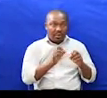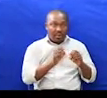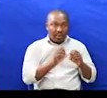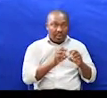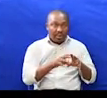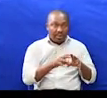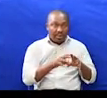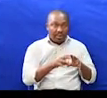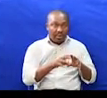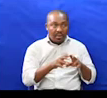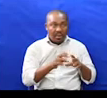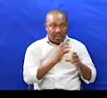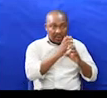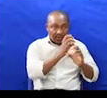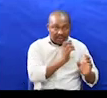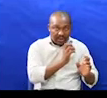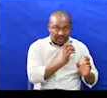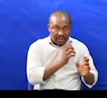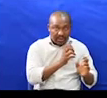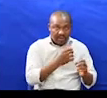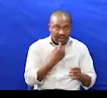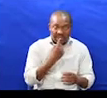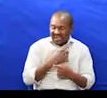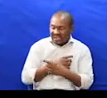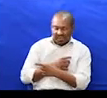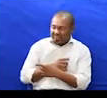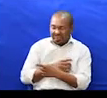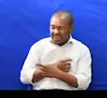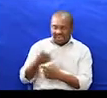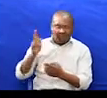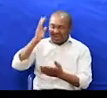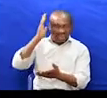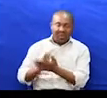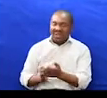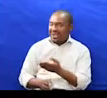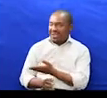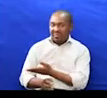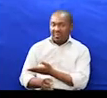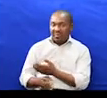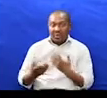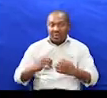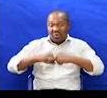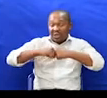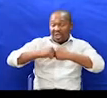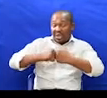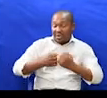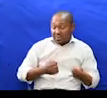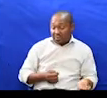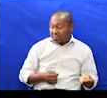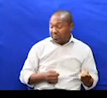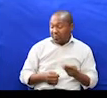was not completely correct. And what the challenge was made from